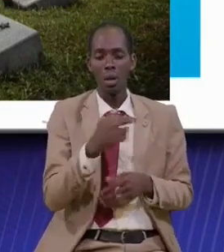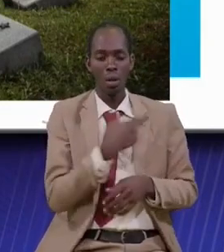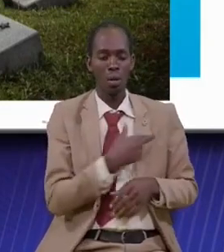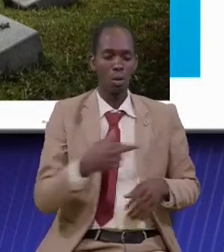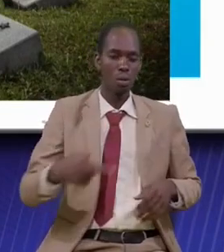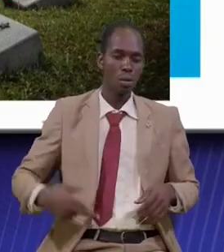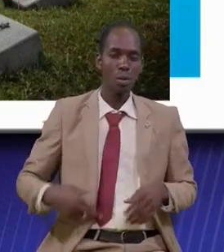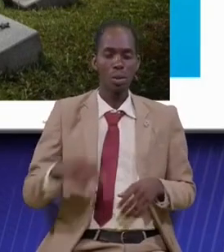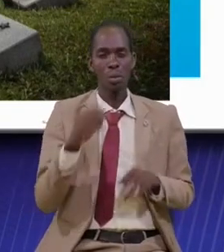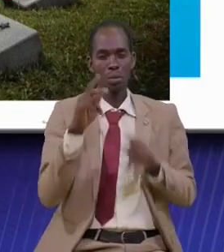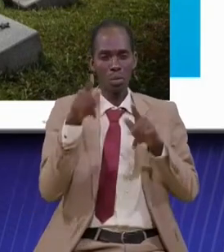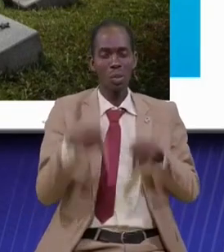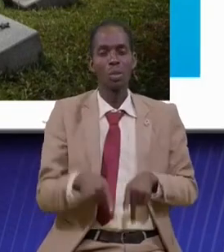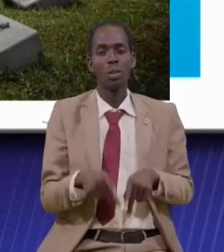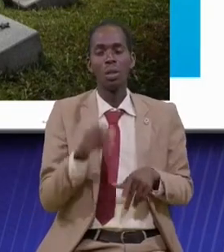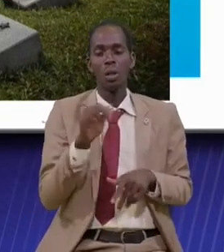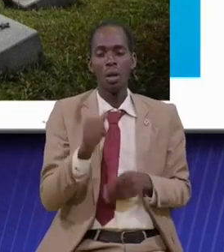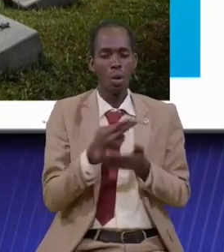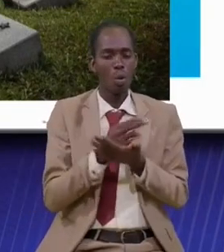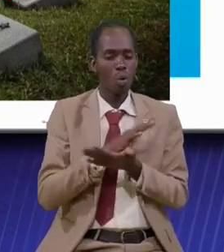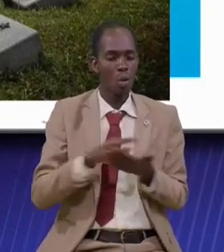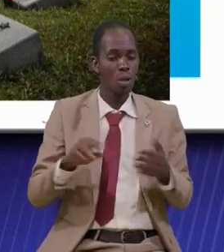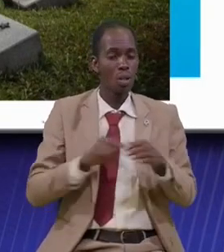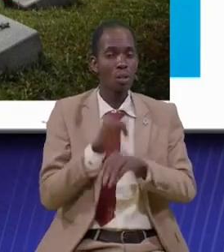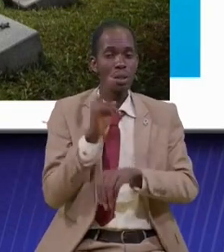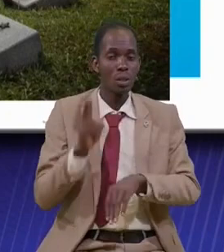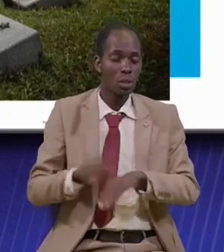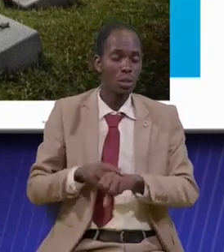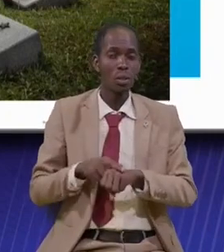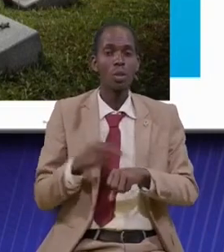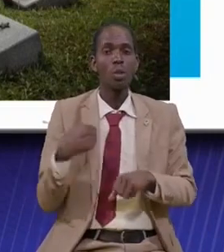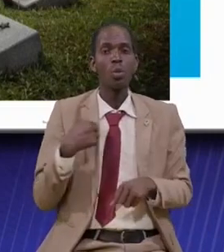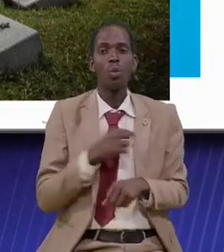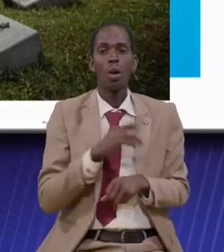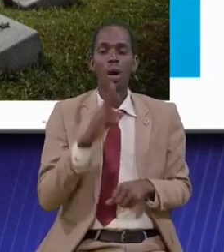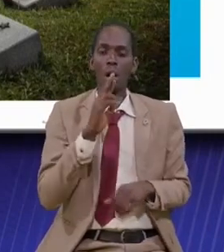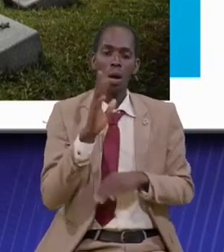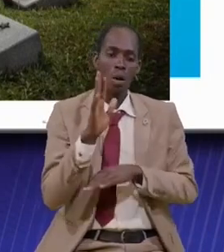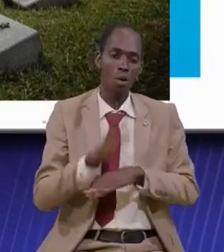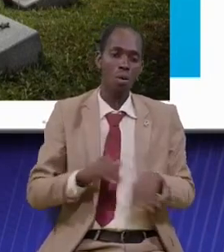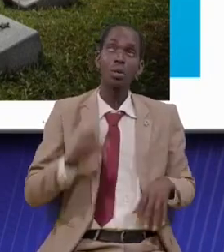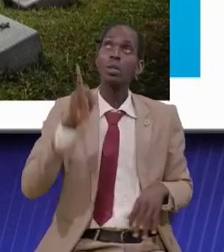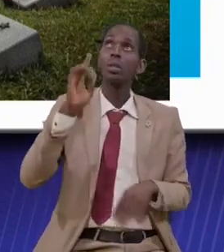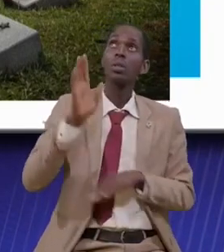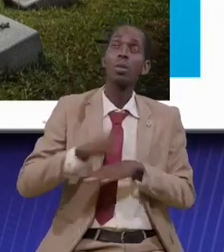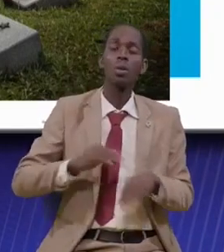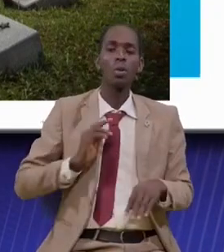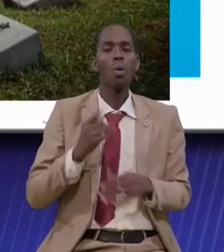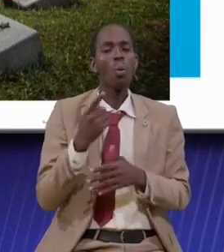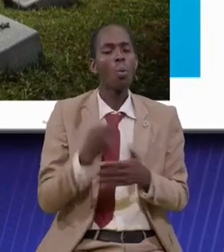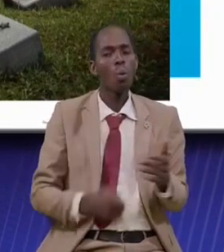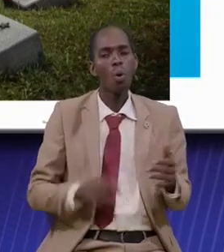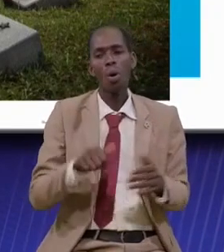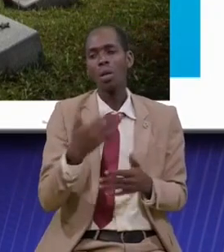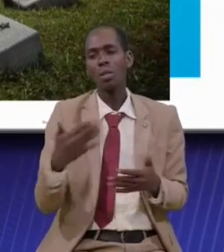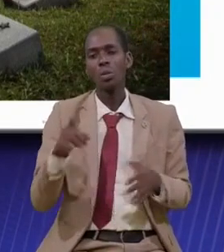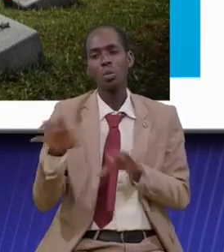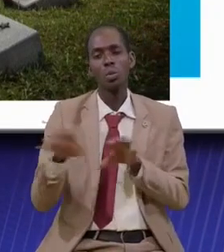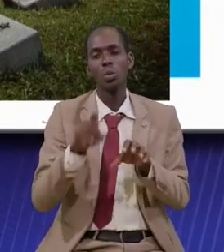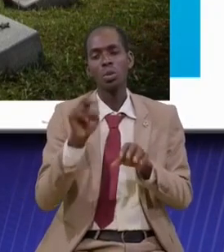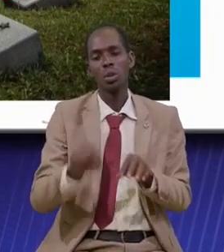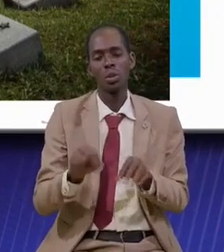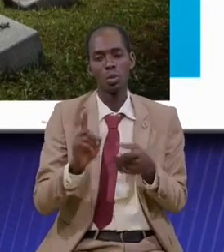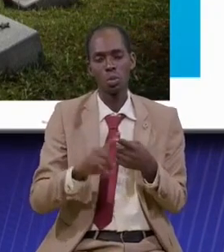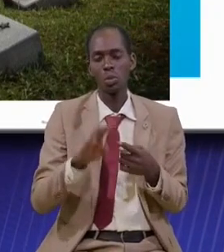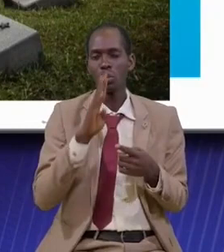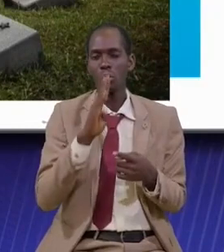holy nation. The Bible says, we are called forth. He has called you. What else do you need to make a difference in your campus?